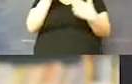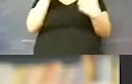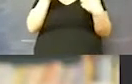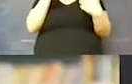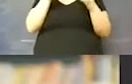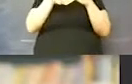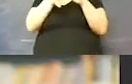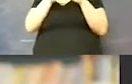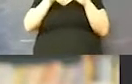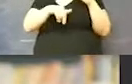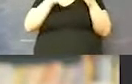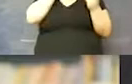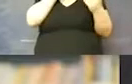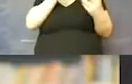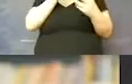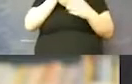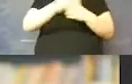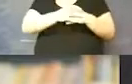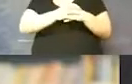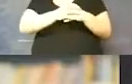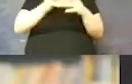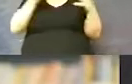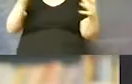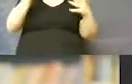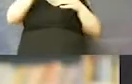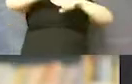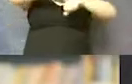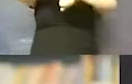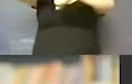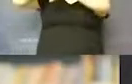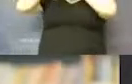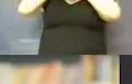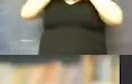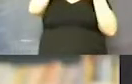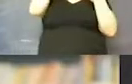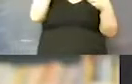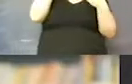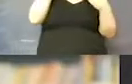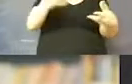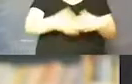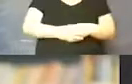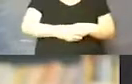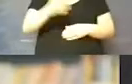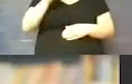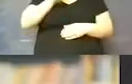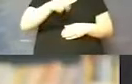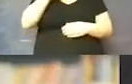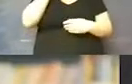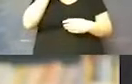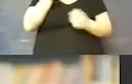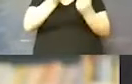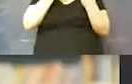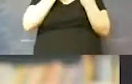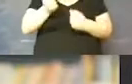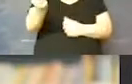information. So lots of notifications go out. I'm sure that you've seen many of them yourselves.